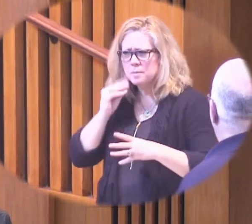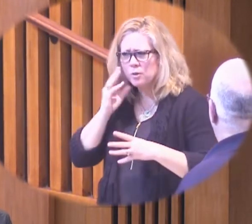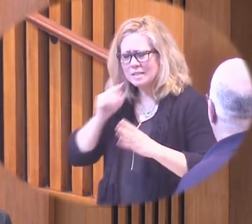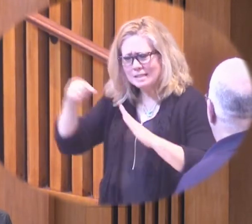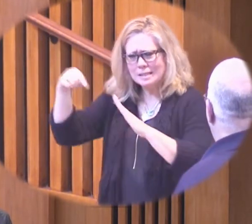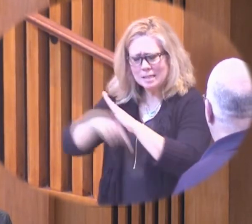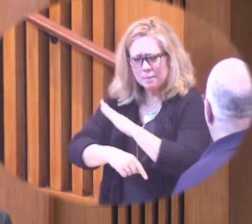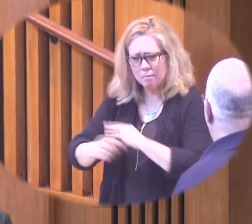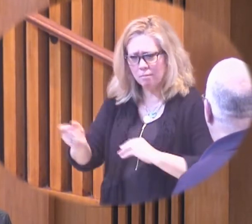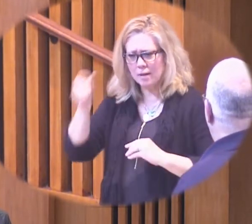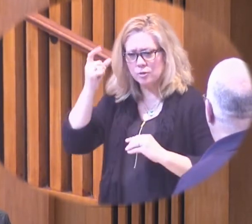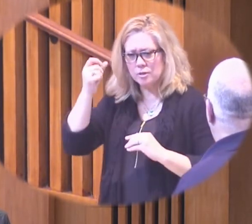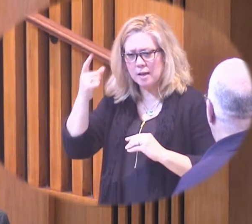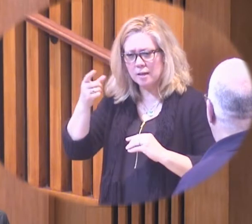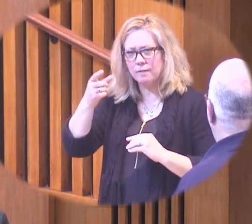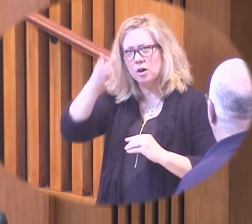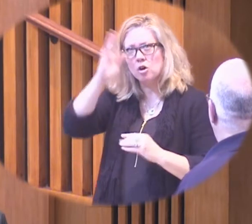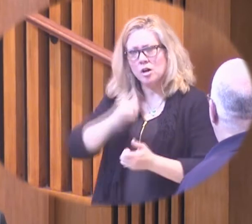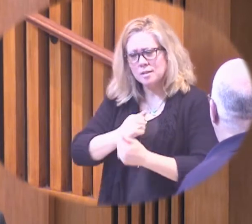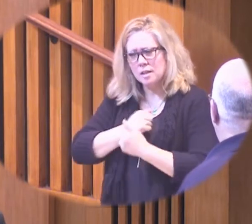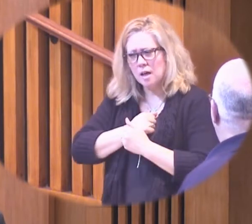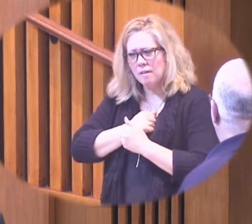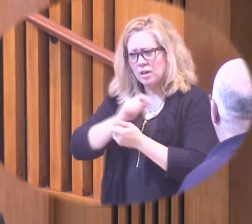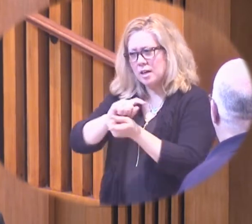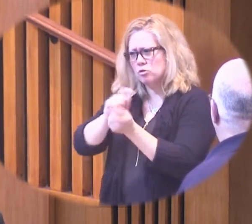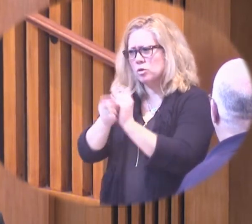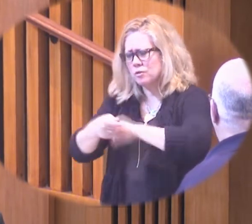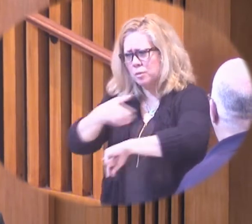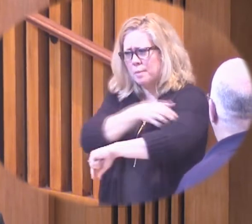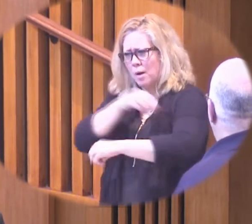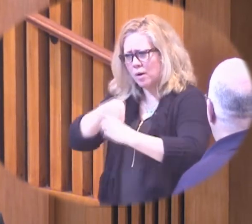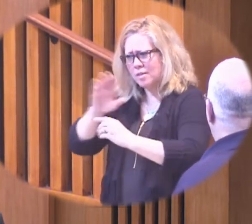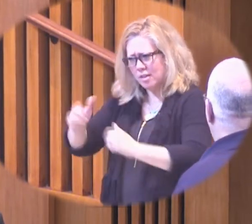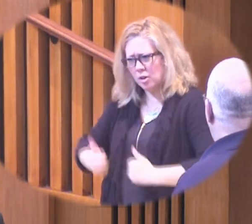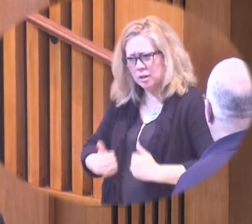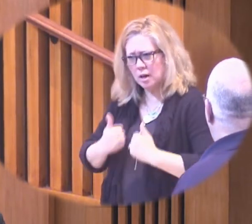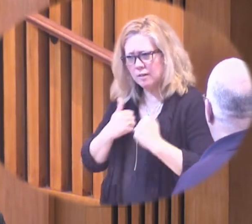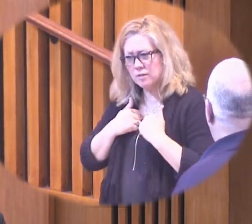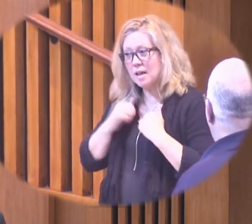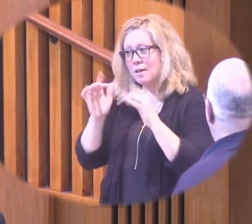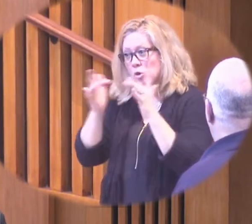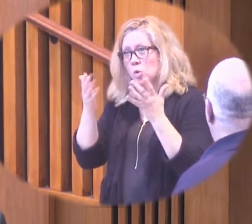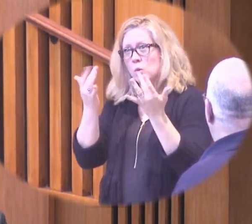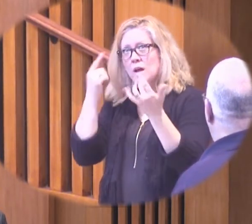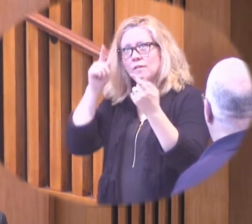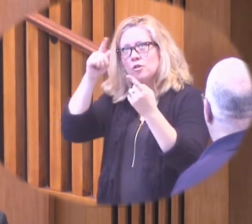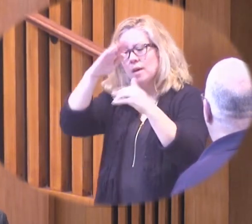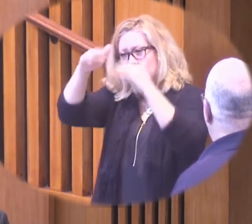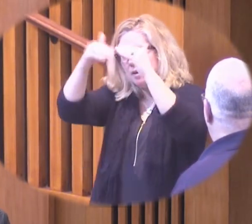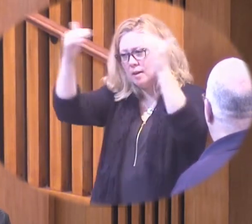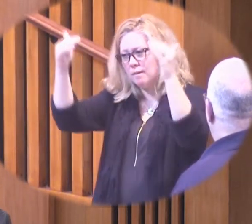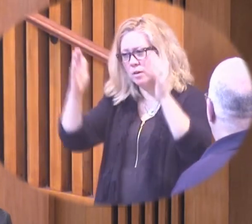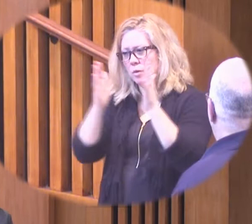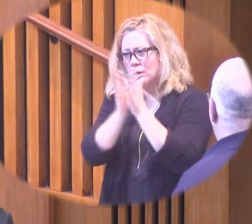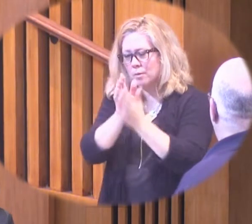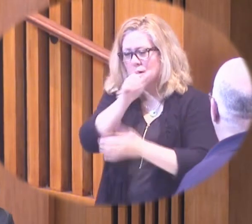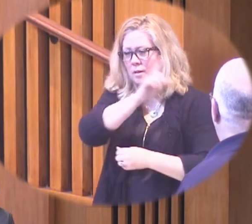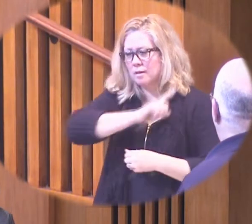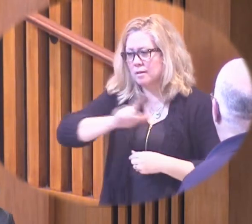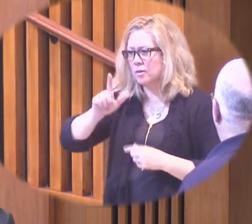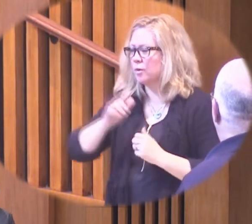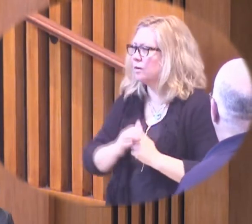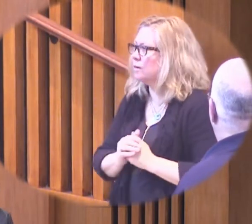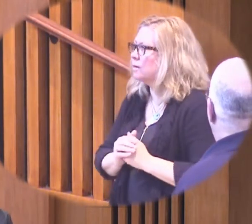and life-transforming presence in their lives and the glory that awaits them in the life to come. Let us pray to the